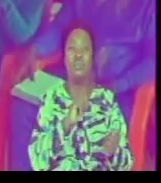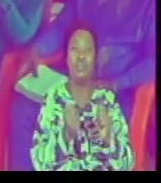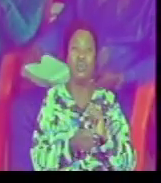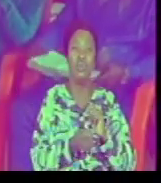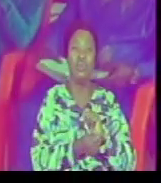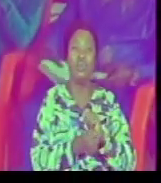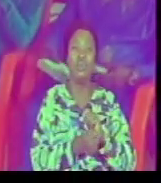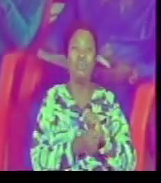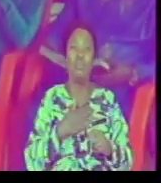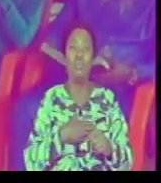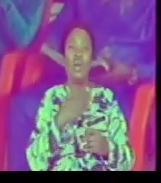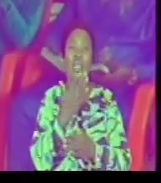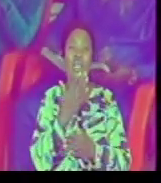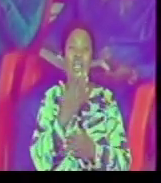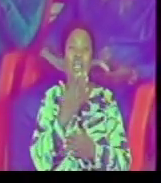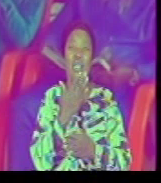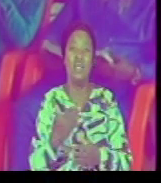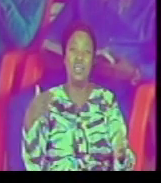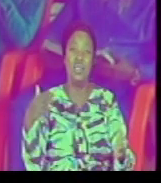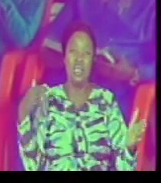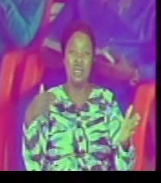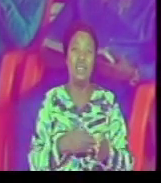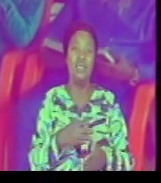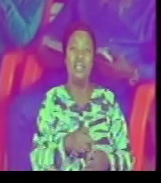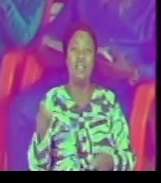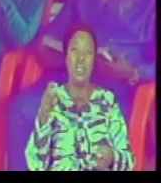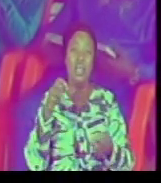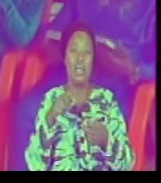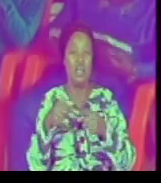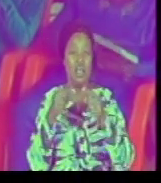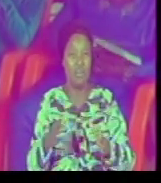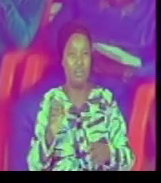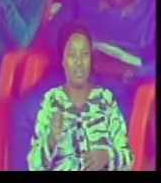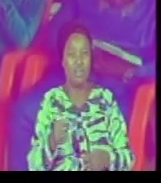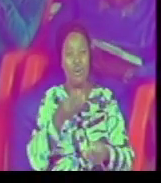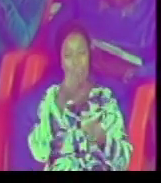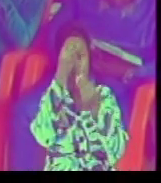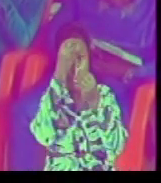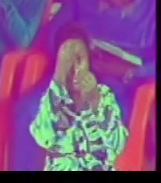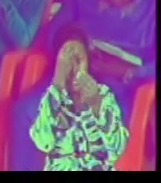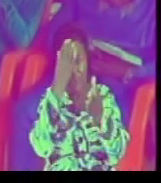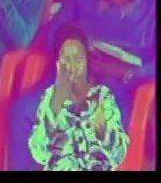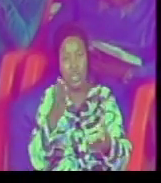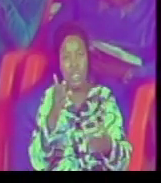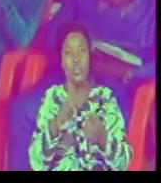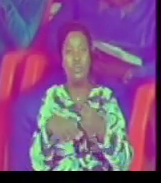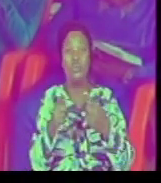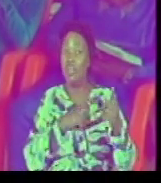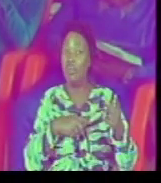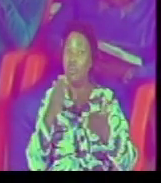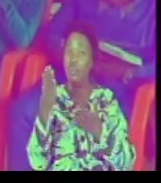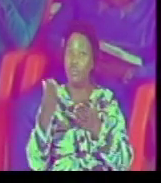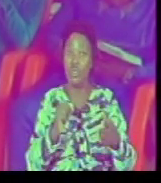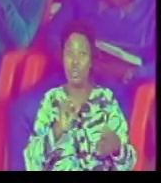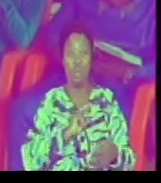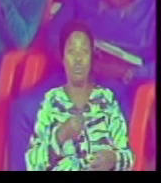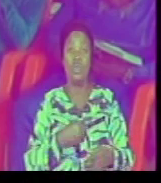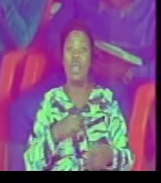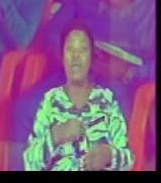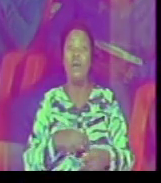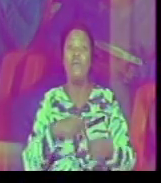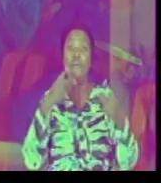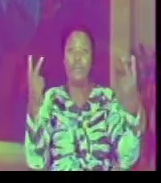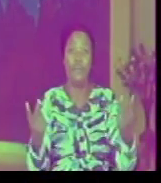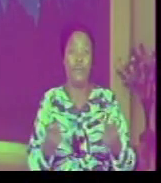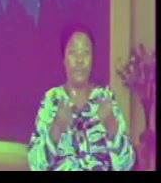against their adversaries. Obedience to the Lord brings us victory, brings us dominion